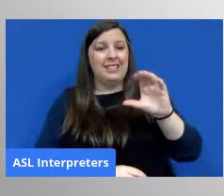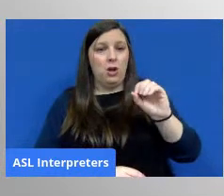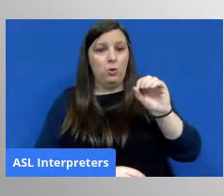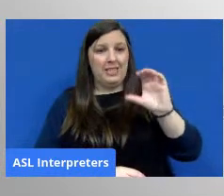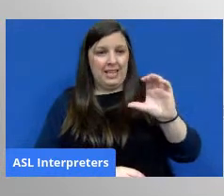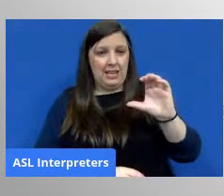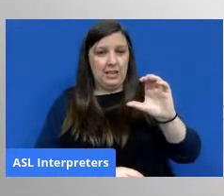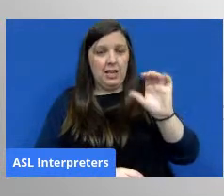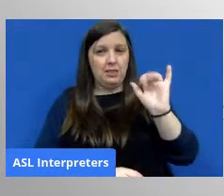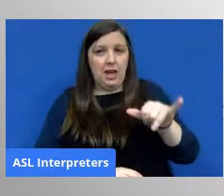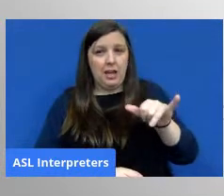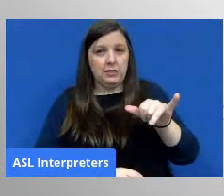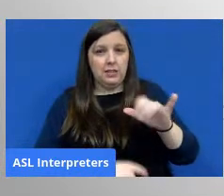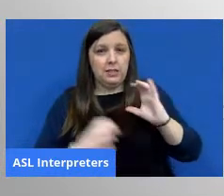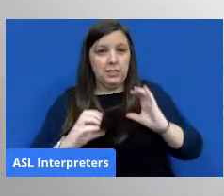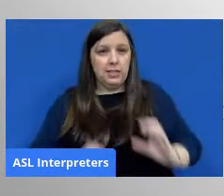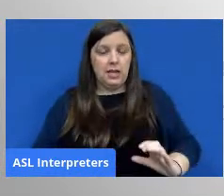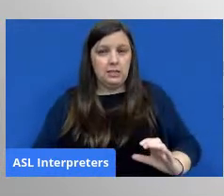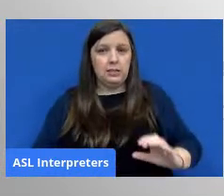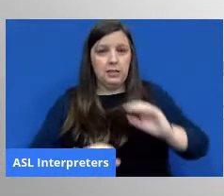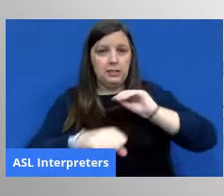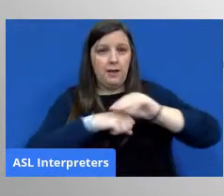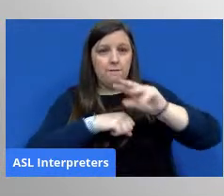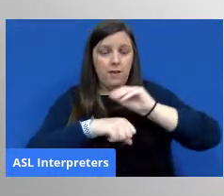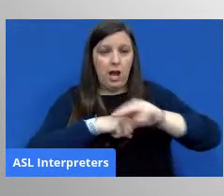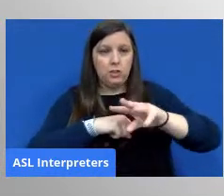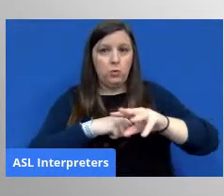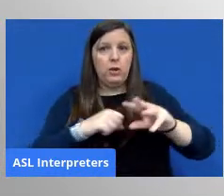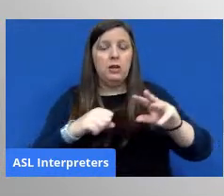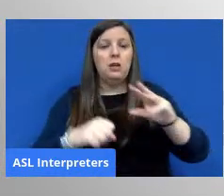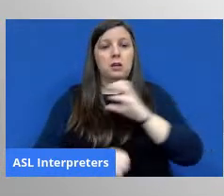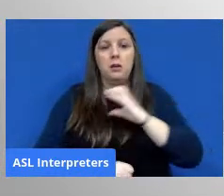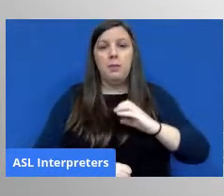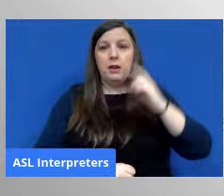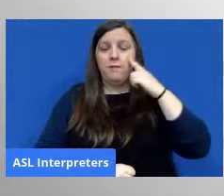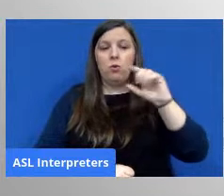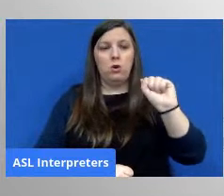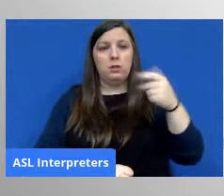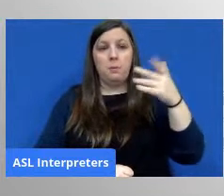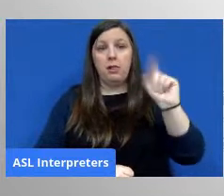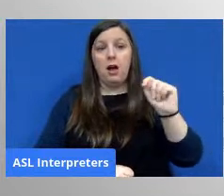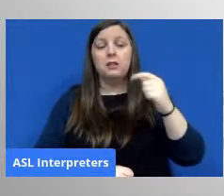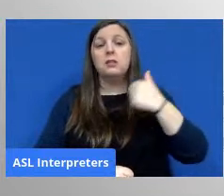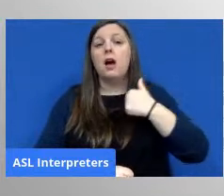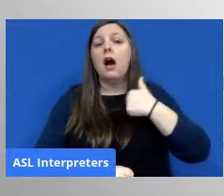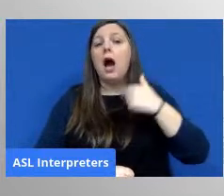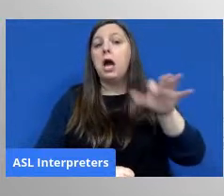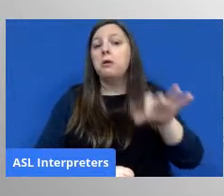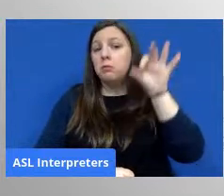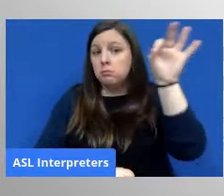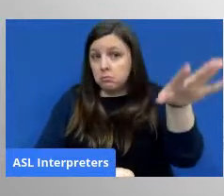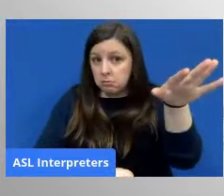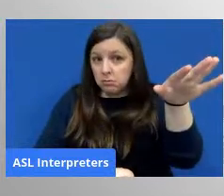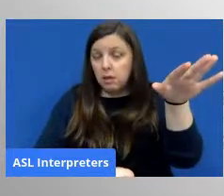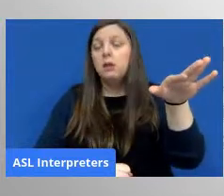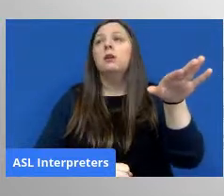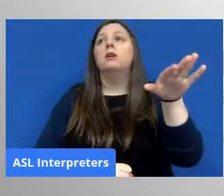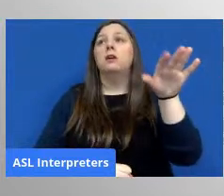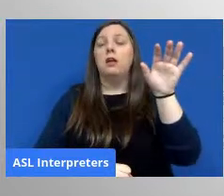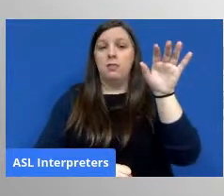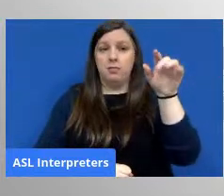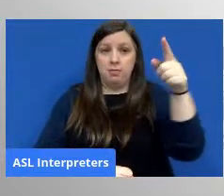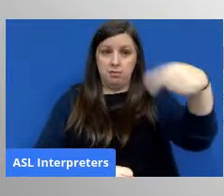Citizens Advisory Committee, for the SPLOST meeting we had this week, I brought this up that the discussion